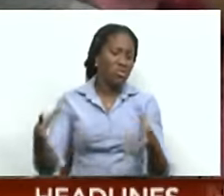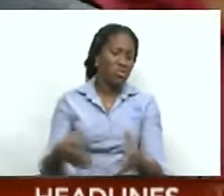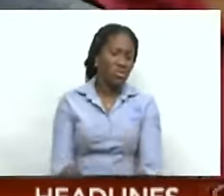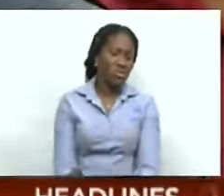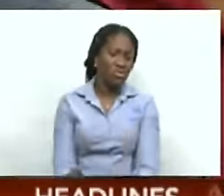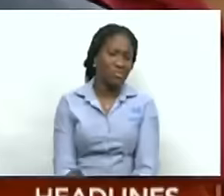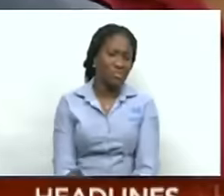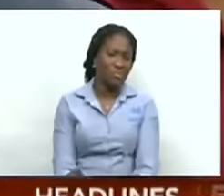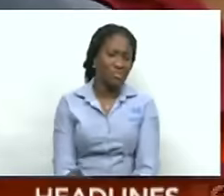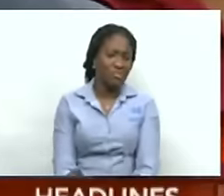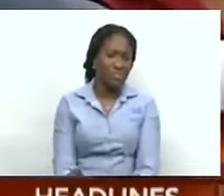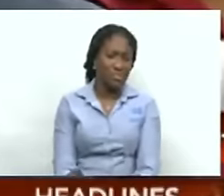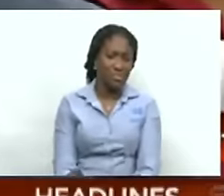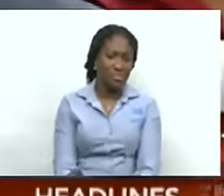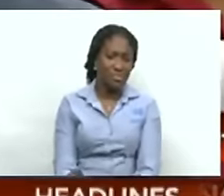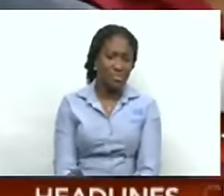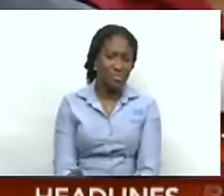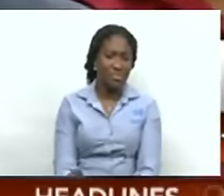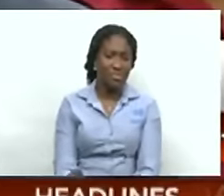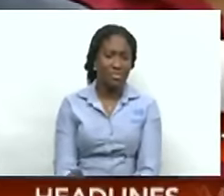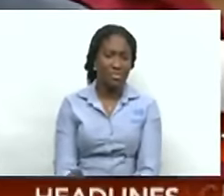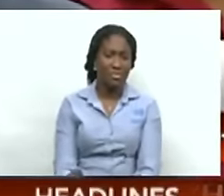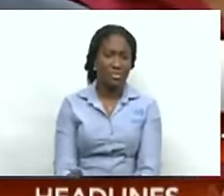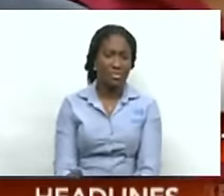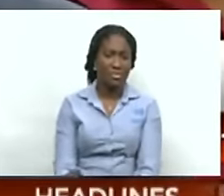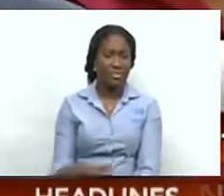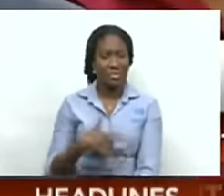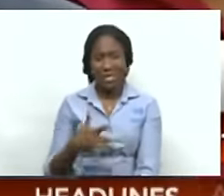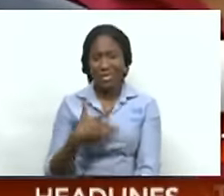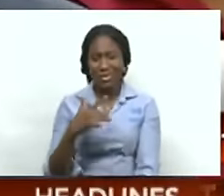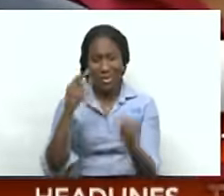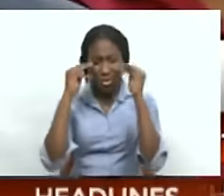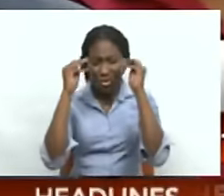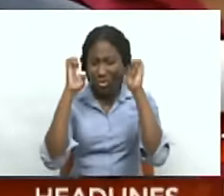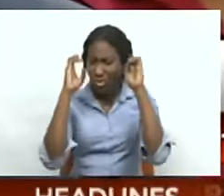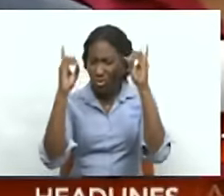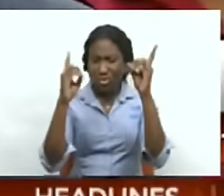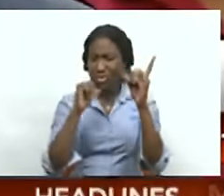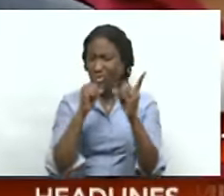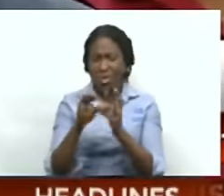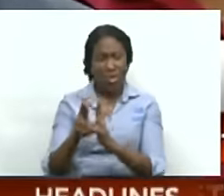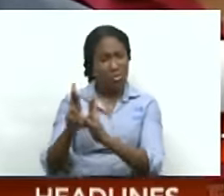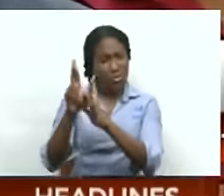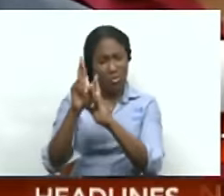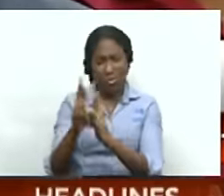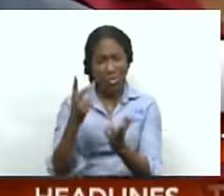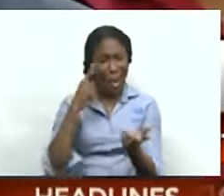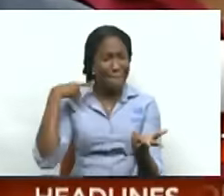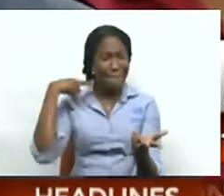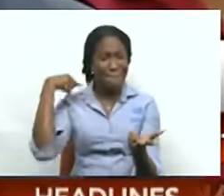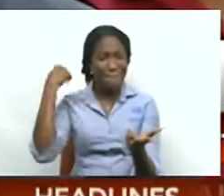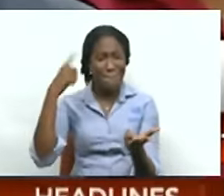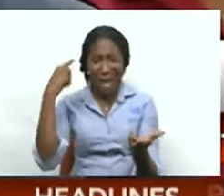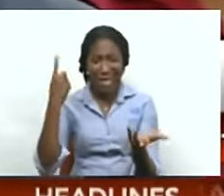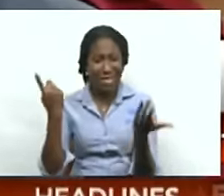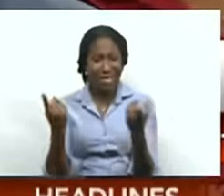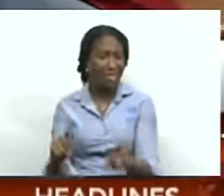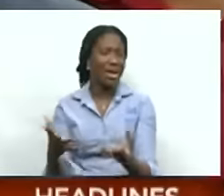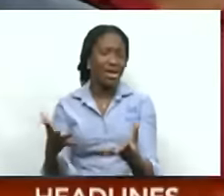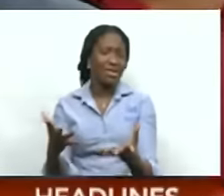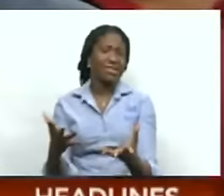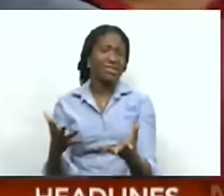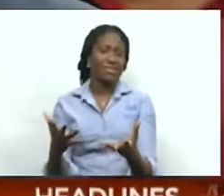How disrespectful can you be? What madness is taking place? This information